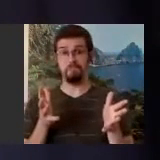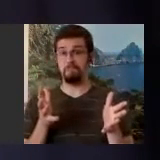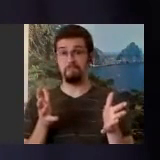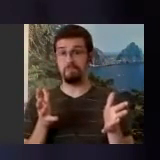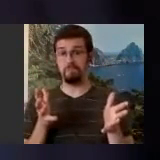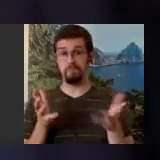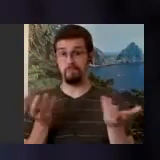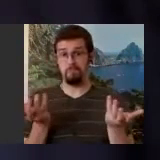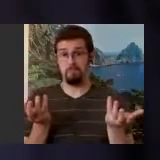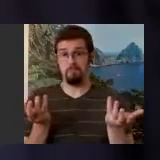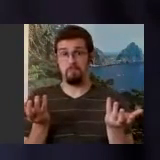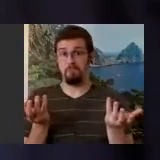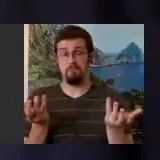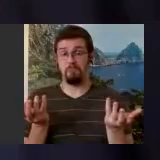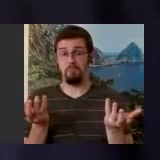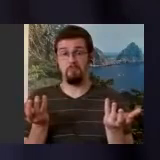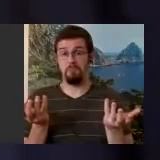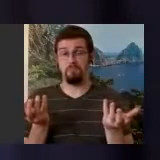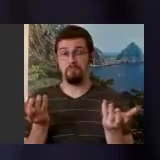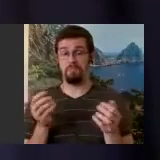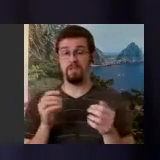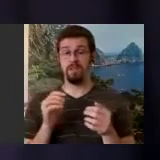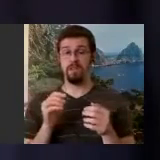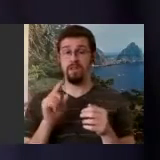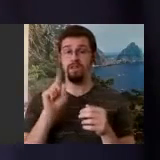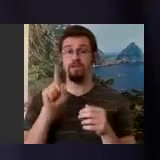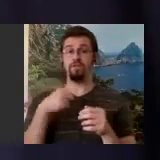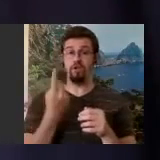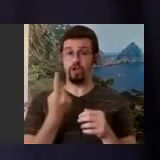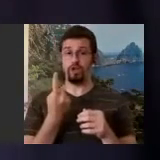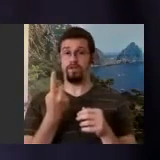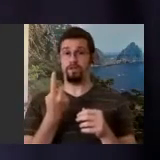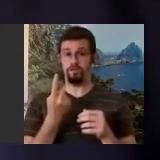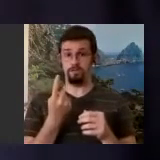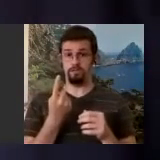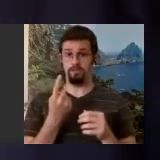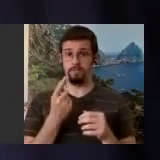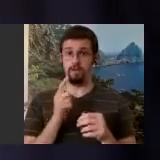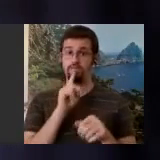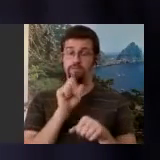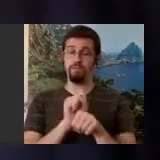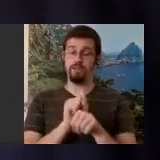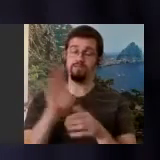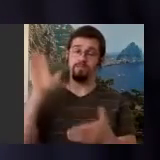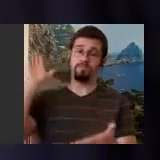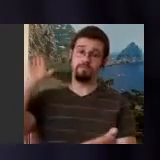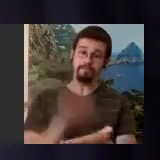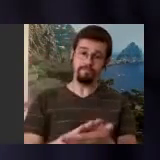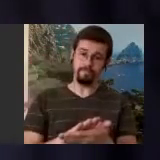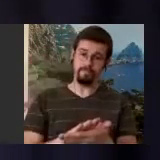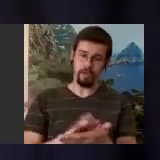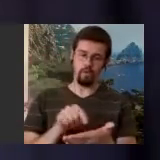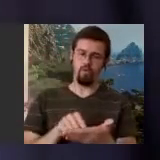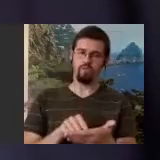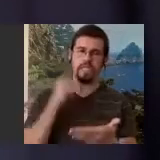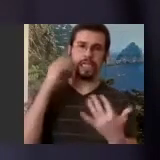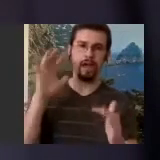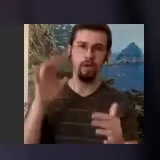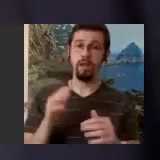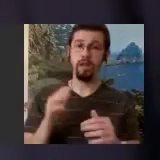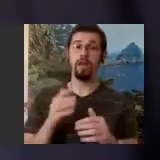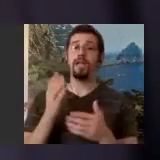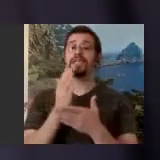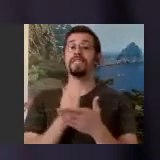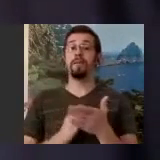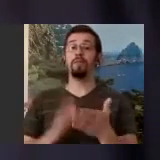for some of the gestures, the performers are instructed to actually hit the drum. And for others of the gestures, they stop just short of